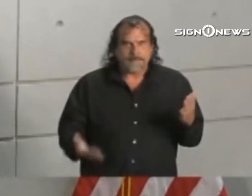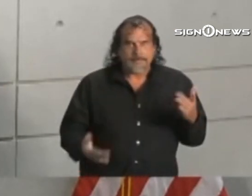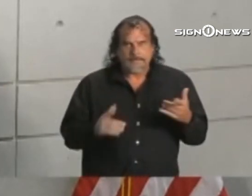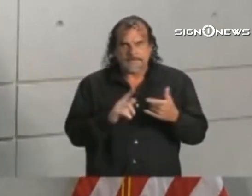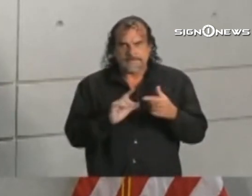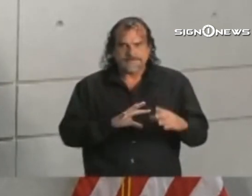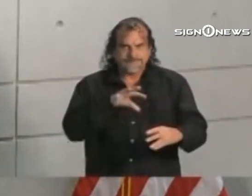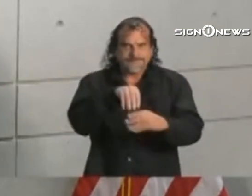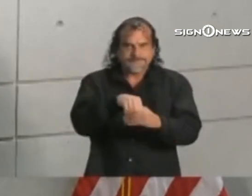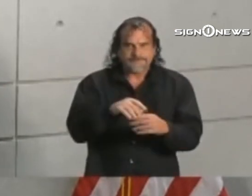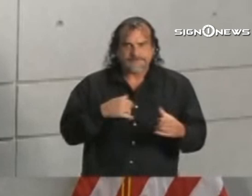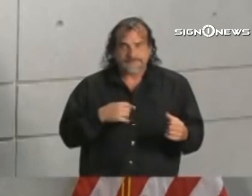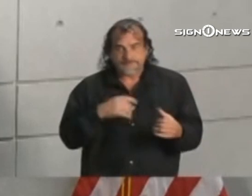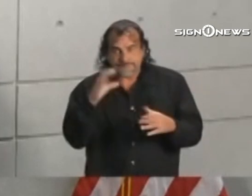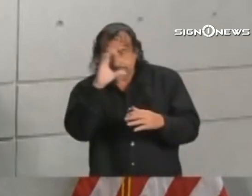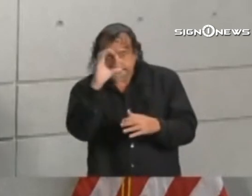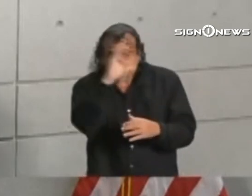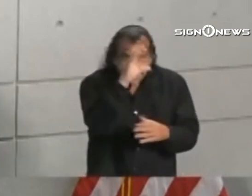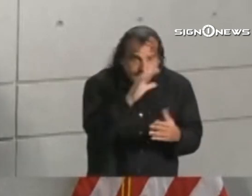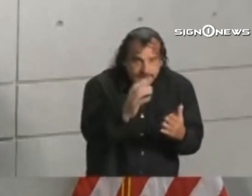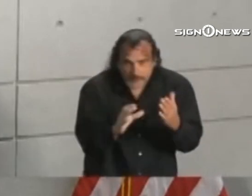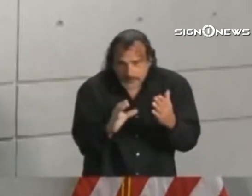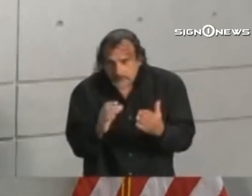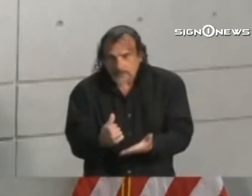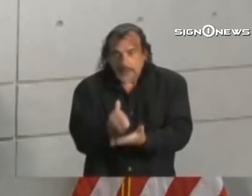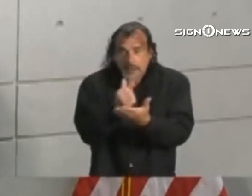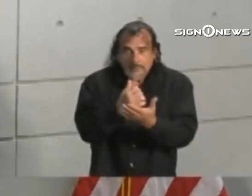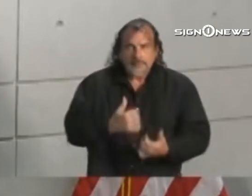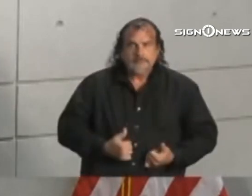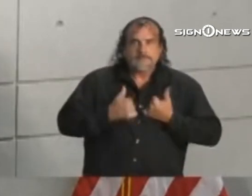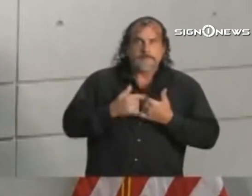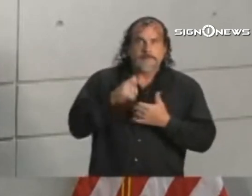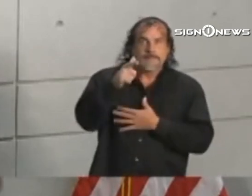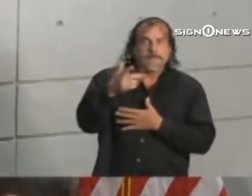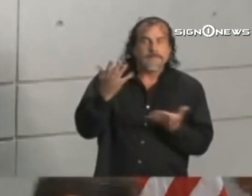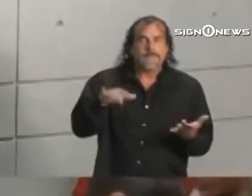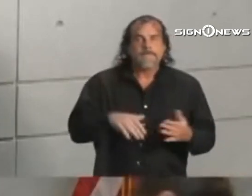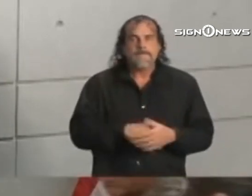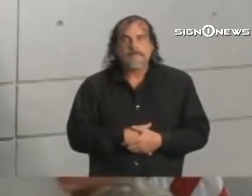to participate should search and rescue missions be necessary. General Bowles?